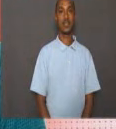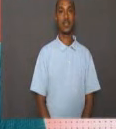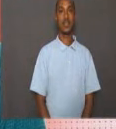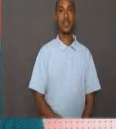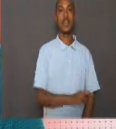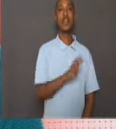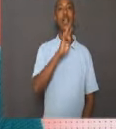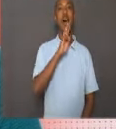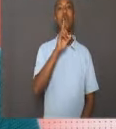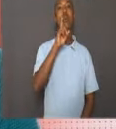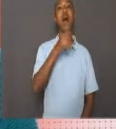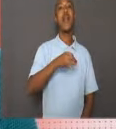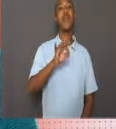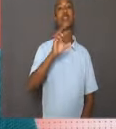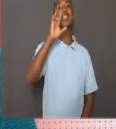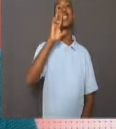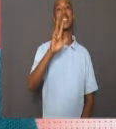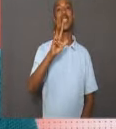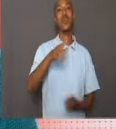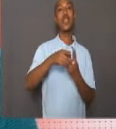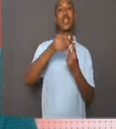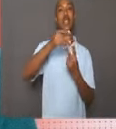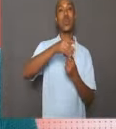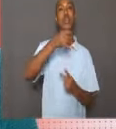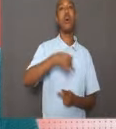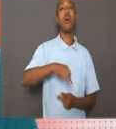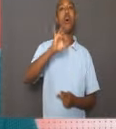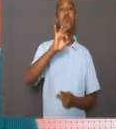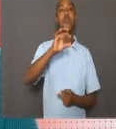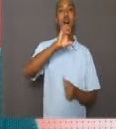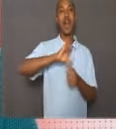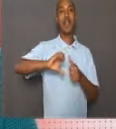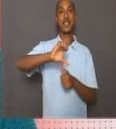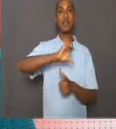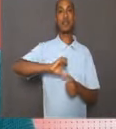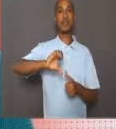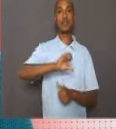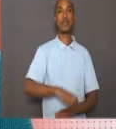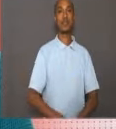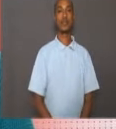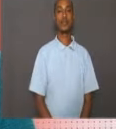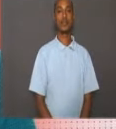They are one of the three constituents of an atom.